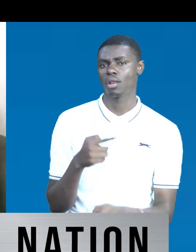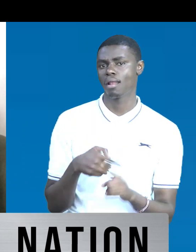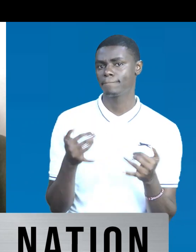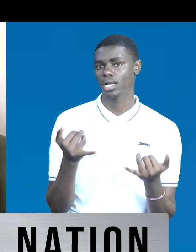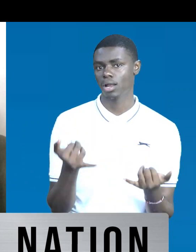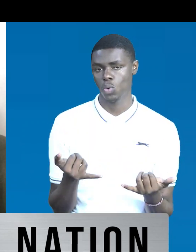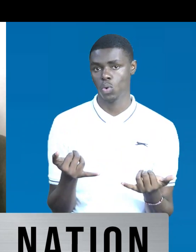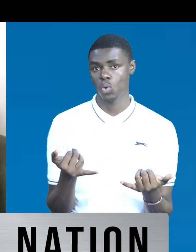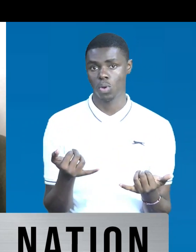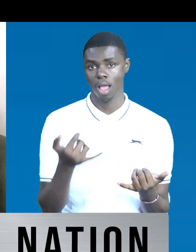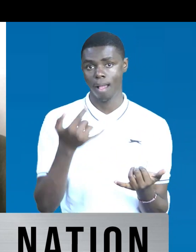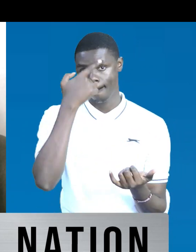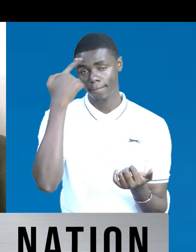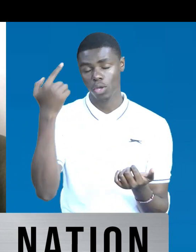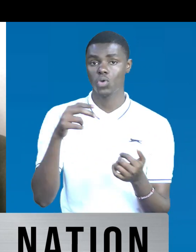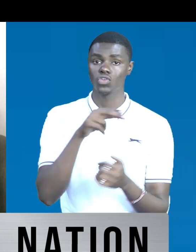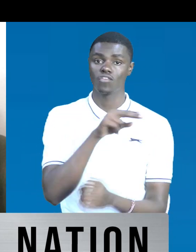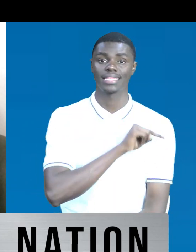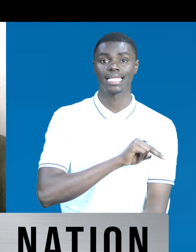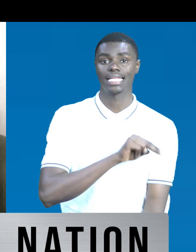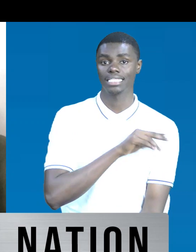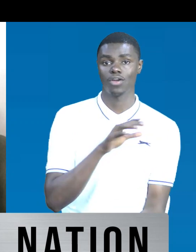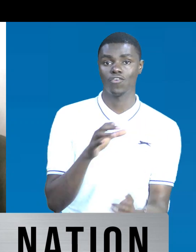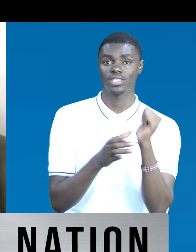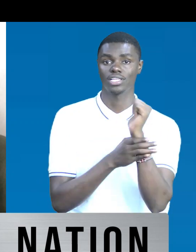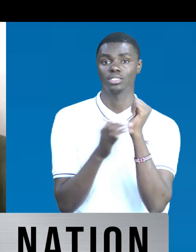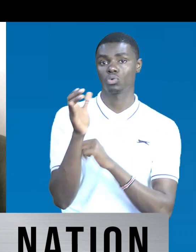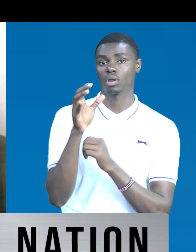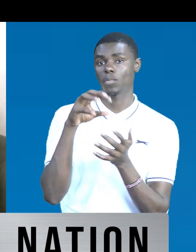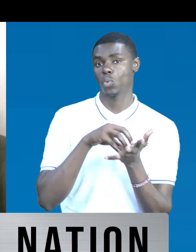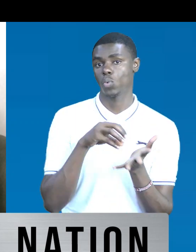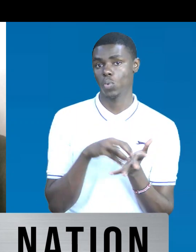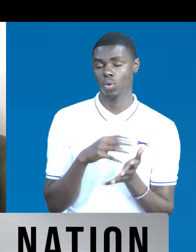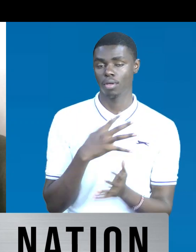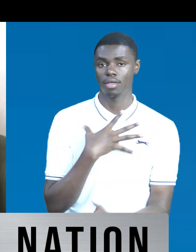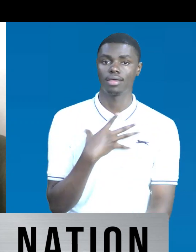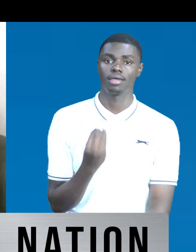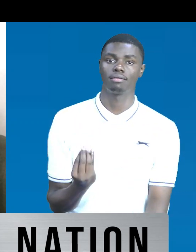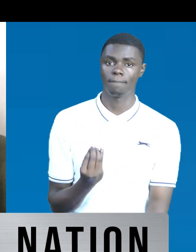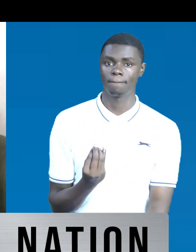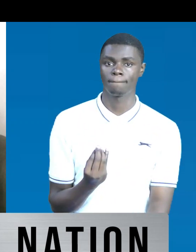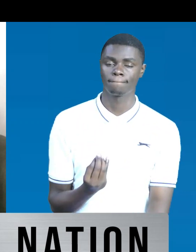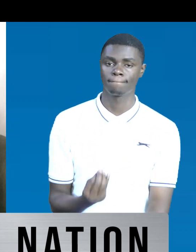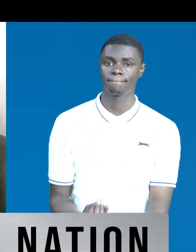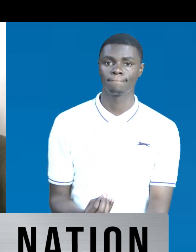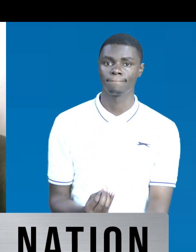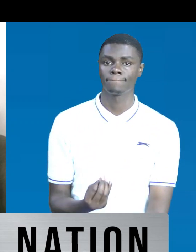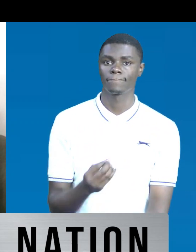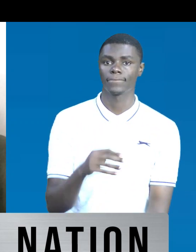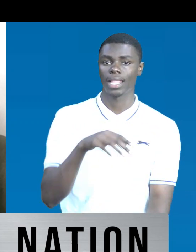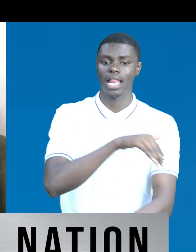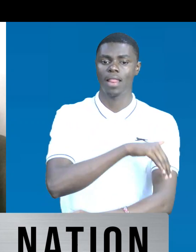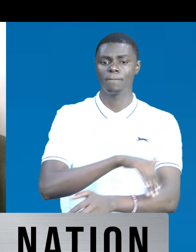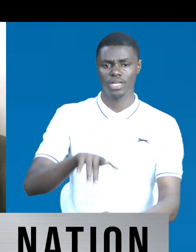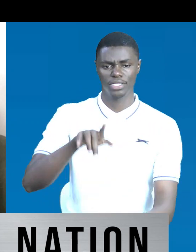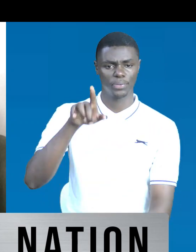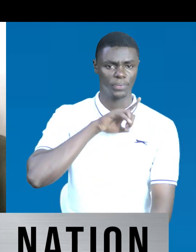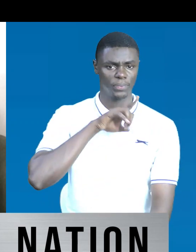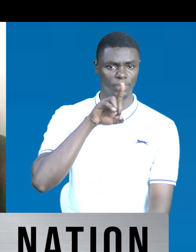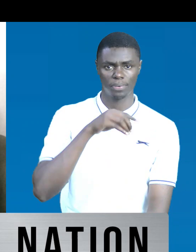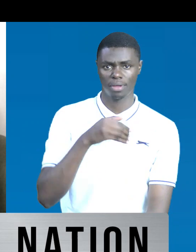now, because of the nature of geographical positioning and the porous borders that it has,